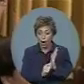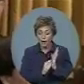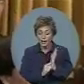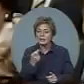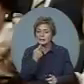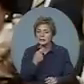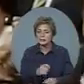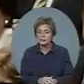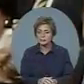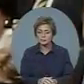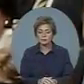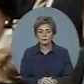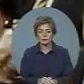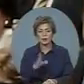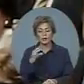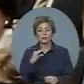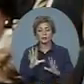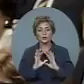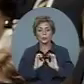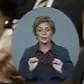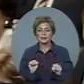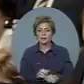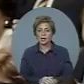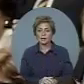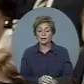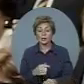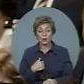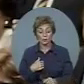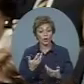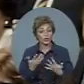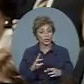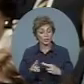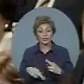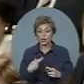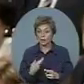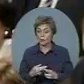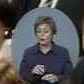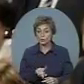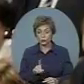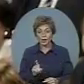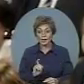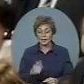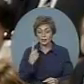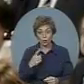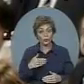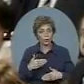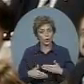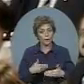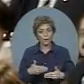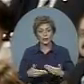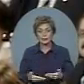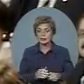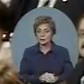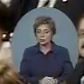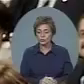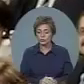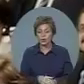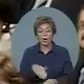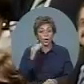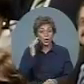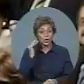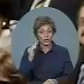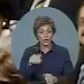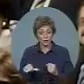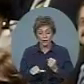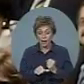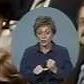the cover-up? Speaker, I think I've already answered the question on the process. The Deputy Leader of the Liberal Party, I suppose, hasn't been in government and doesn't